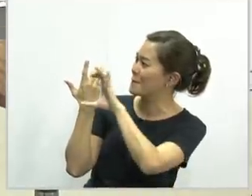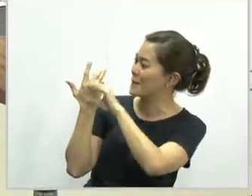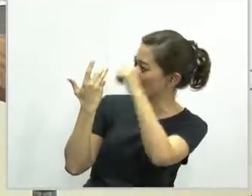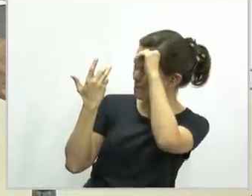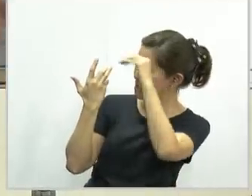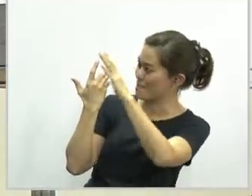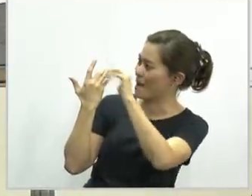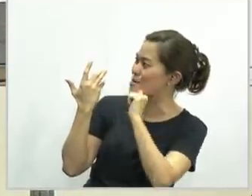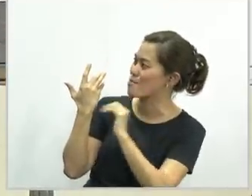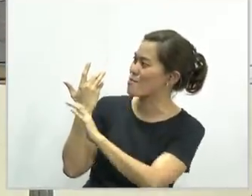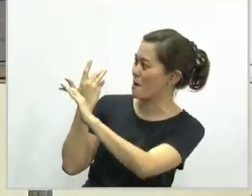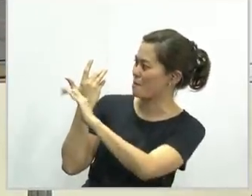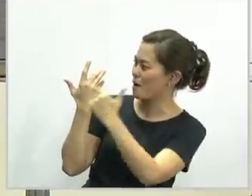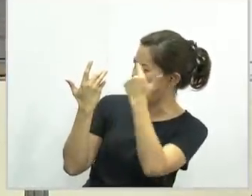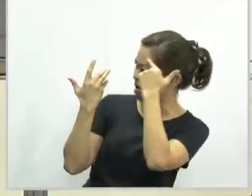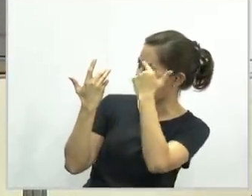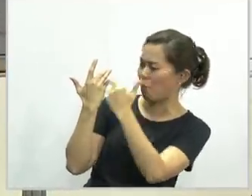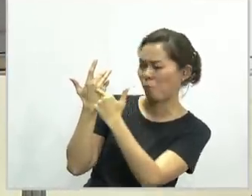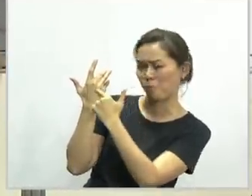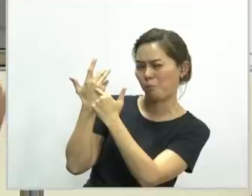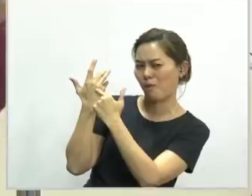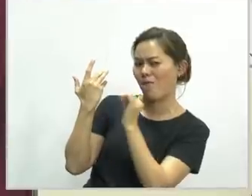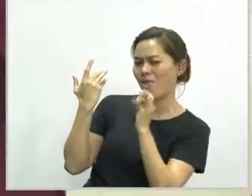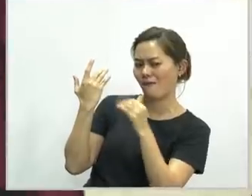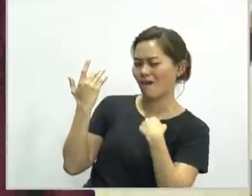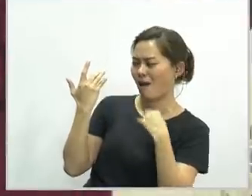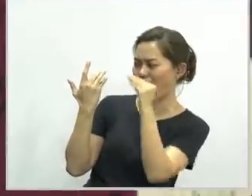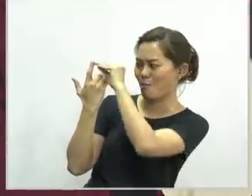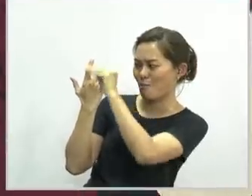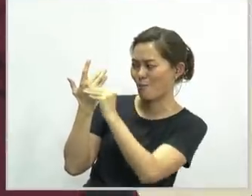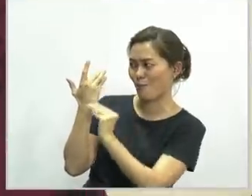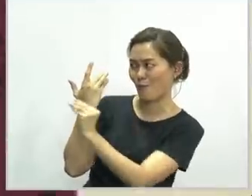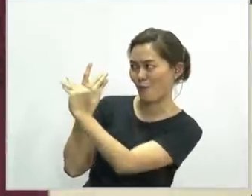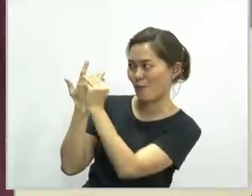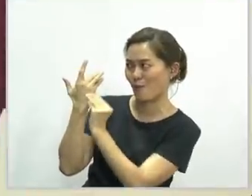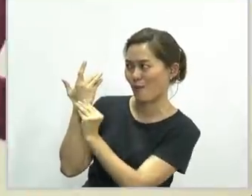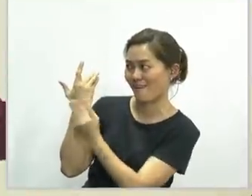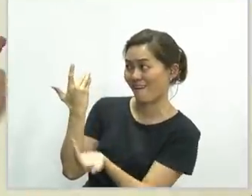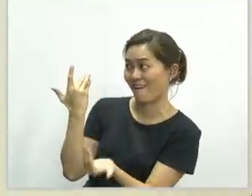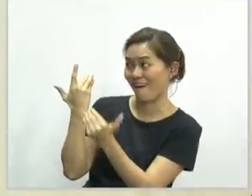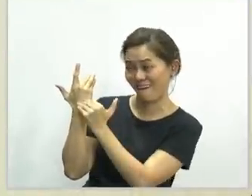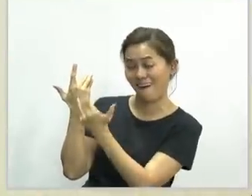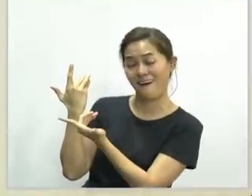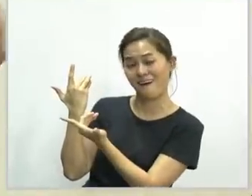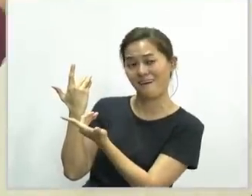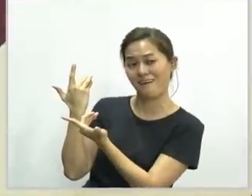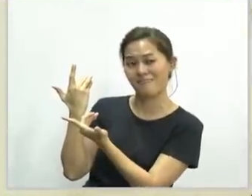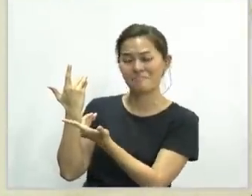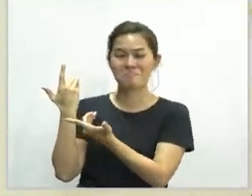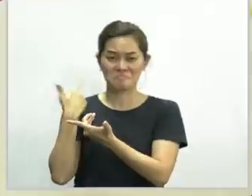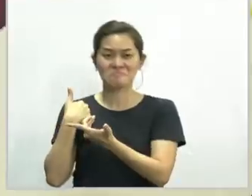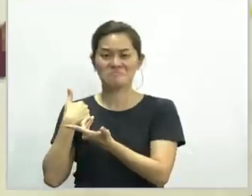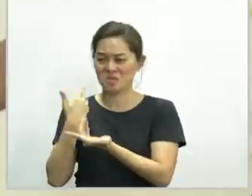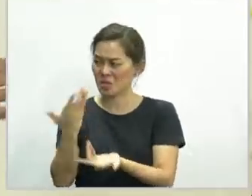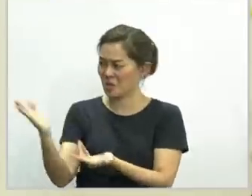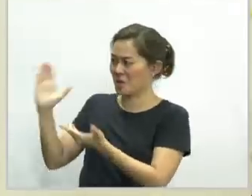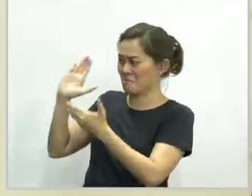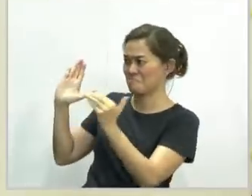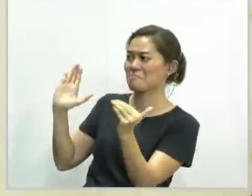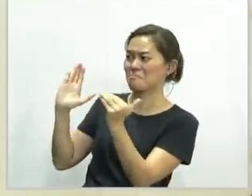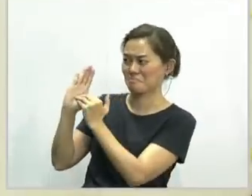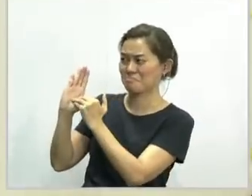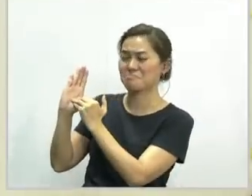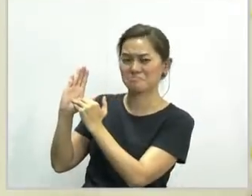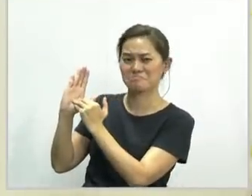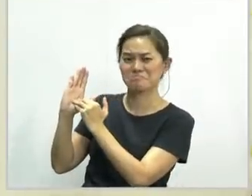woman. And I thought, if I could put the man and the woman back together again, I could put the world back together